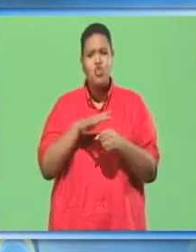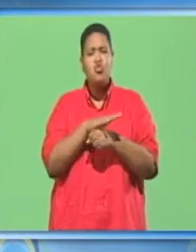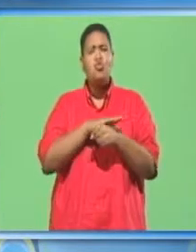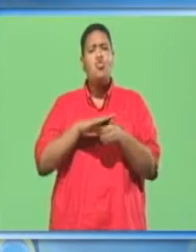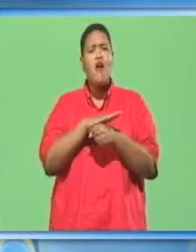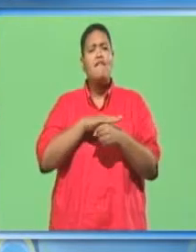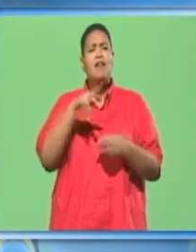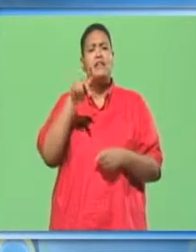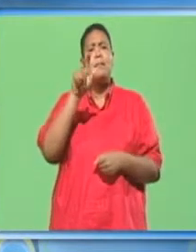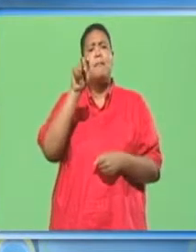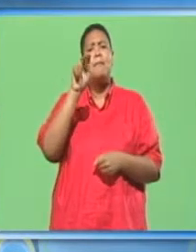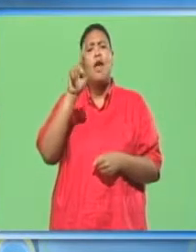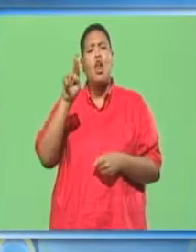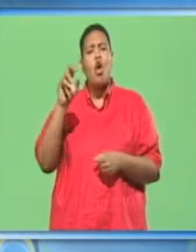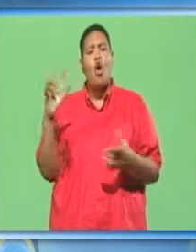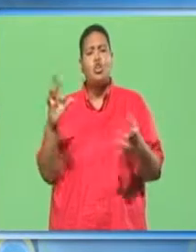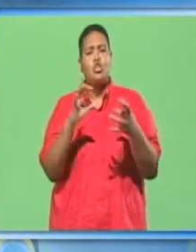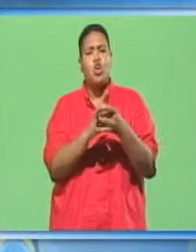planer or jointer,